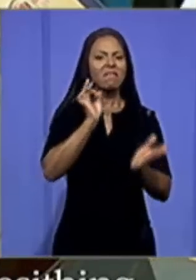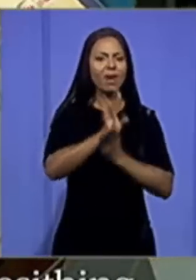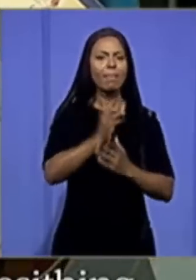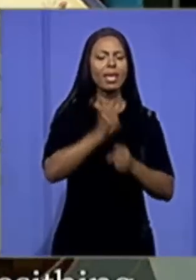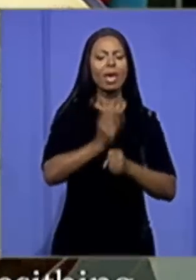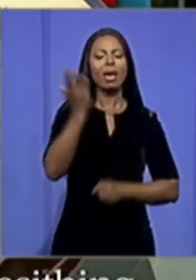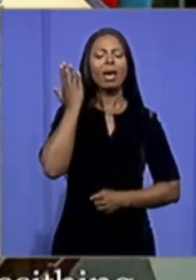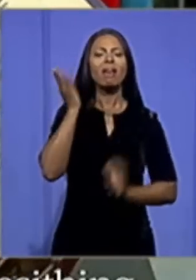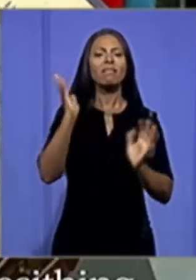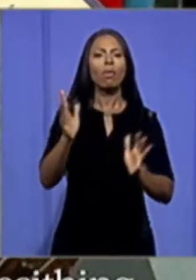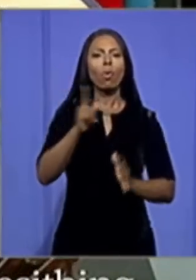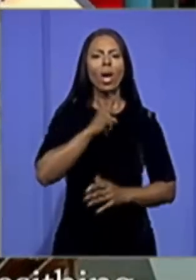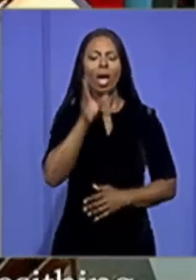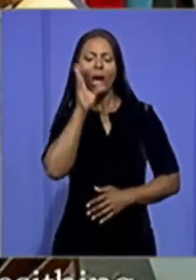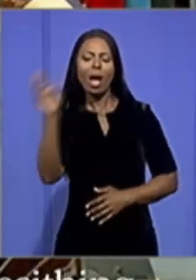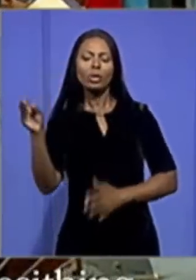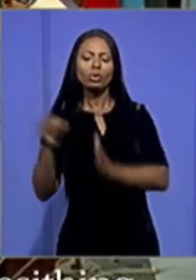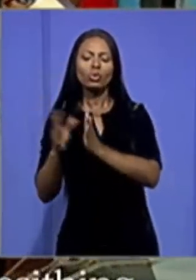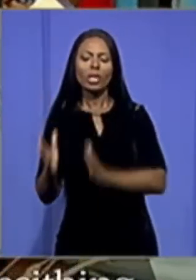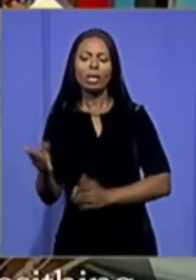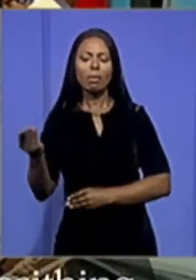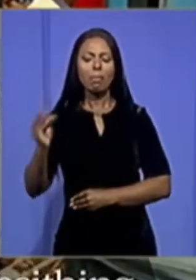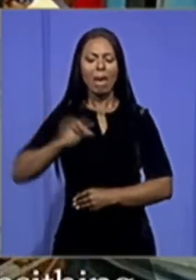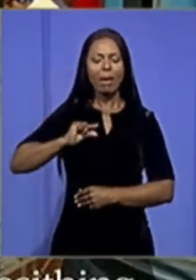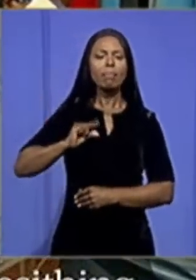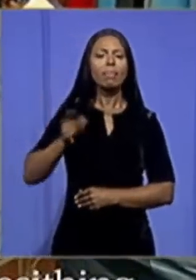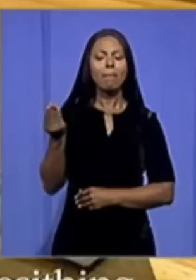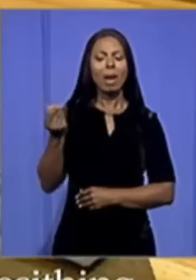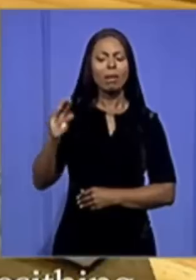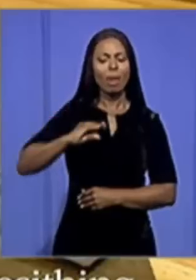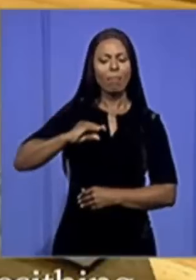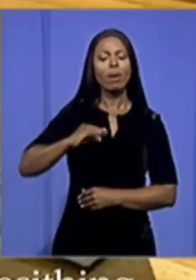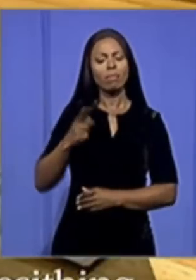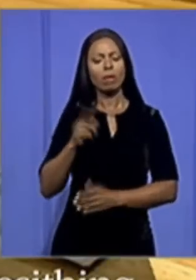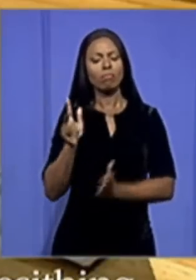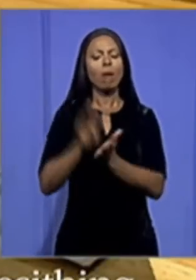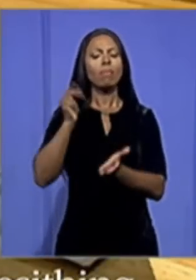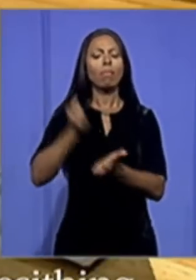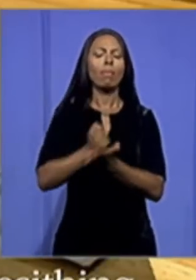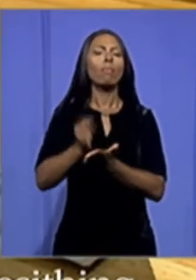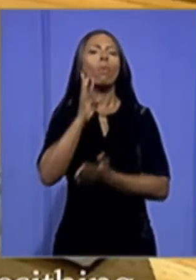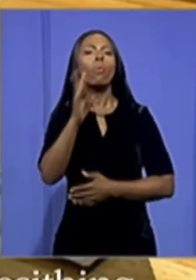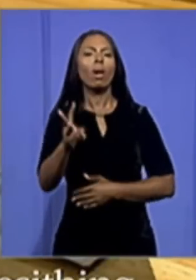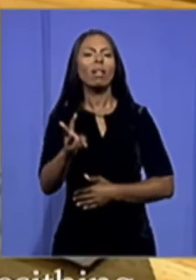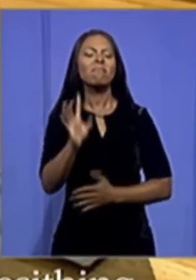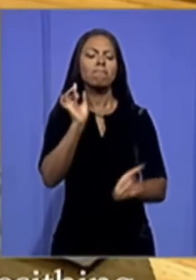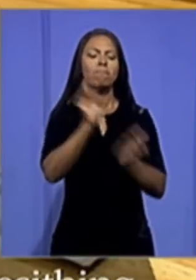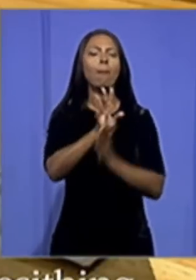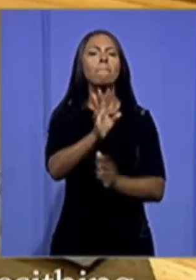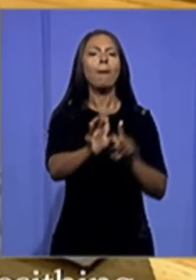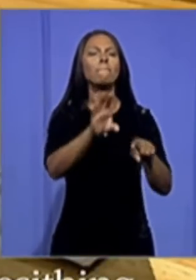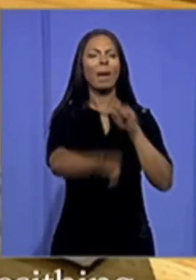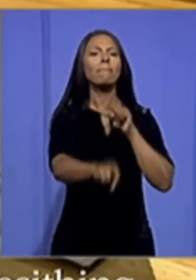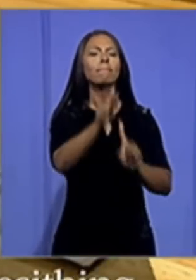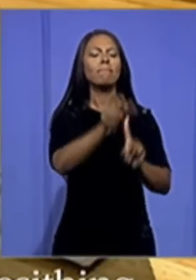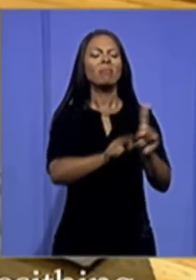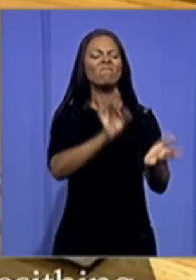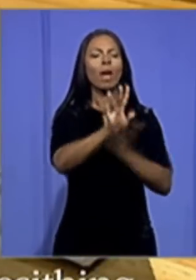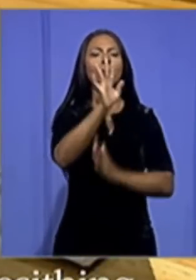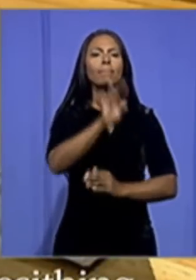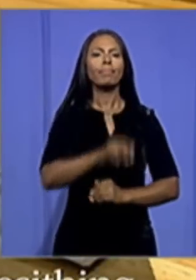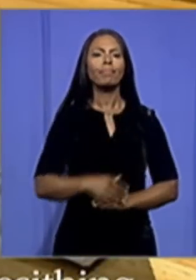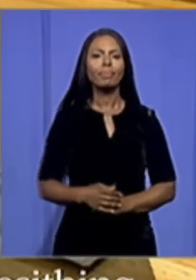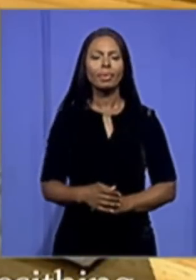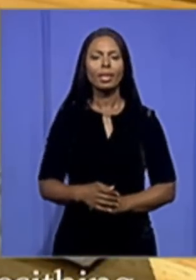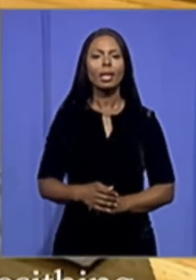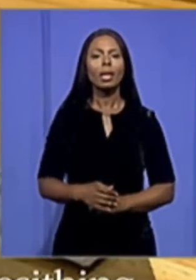la go kgopela šunya go baithuti bao ba nyakago sekgobo. We issued out a statement cautioning